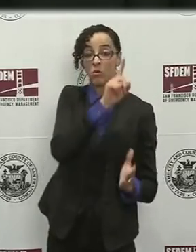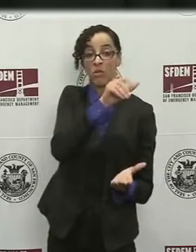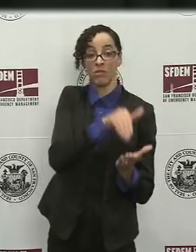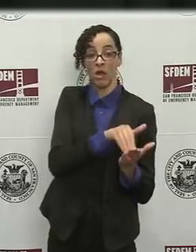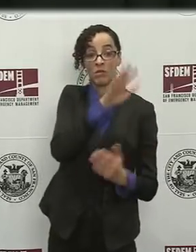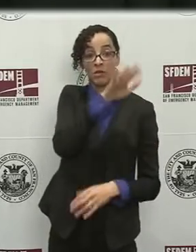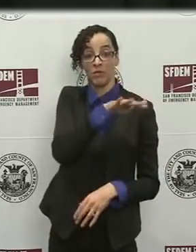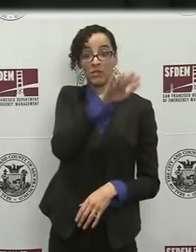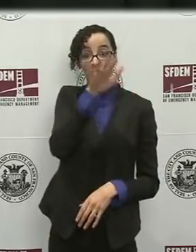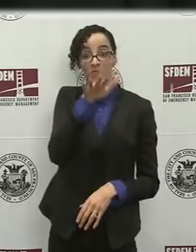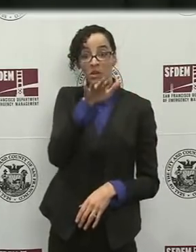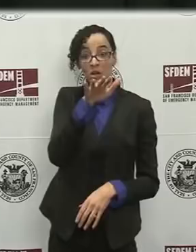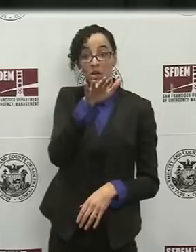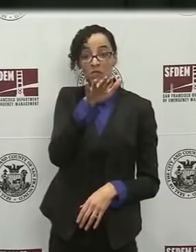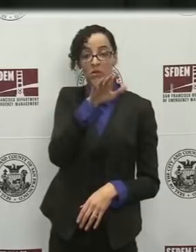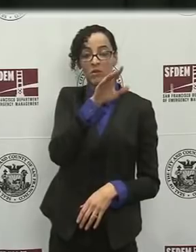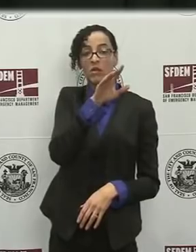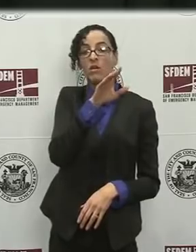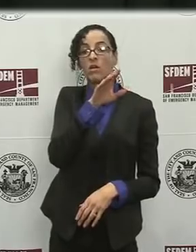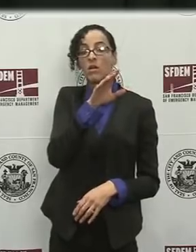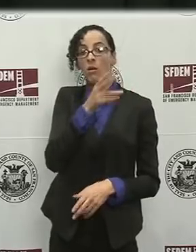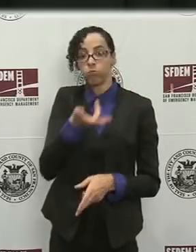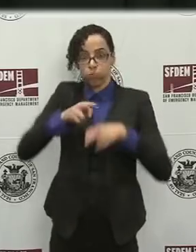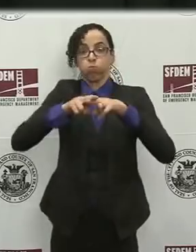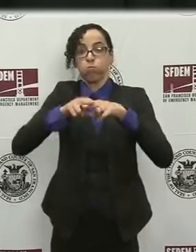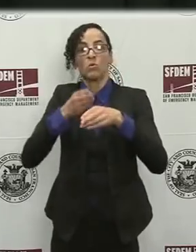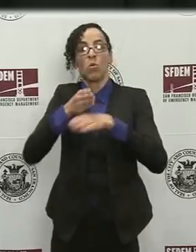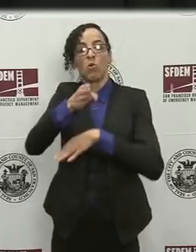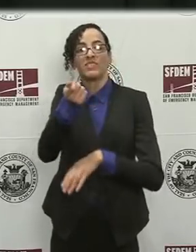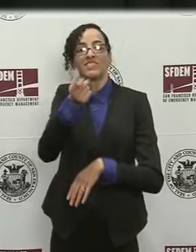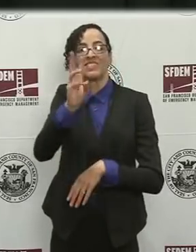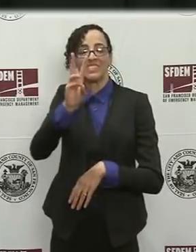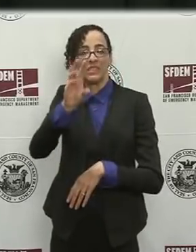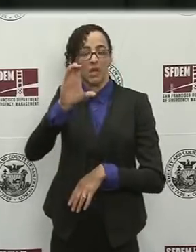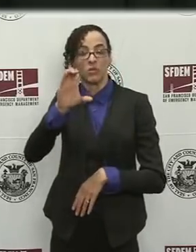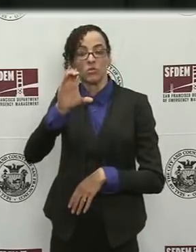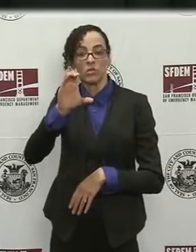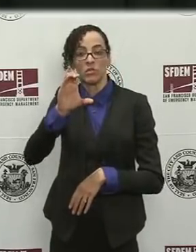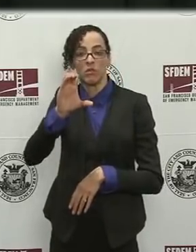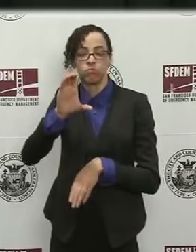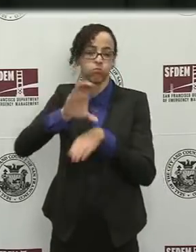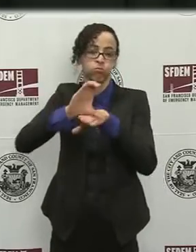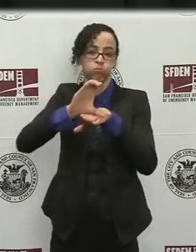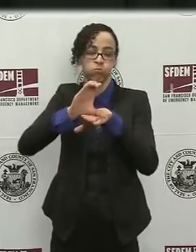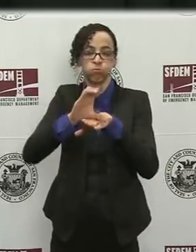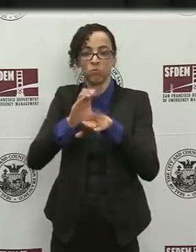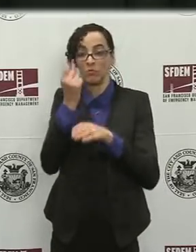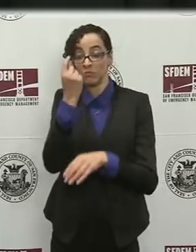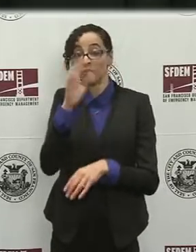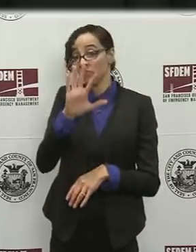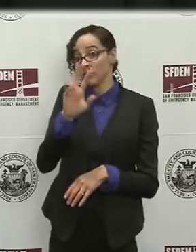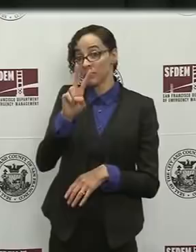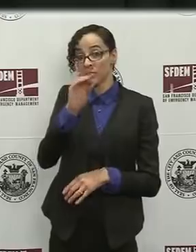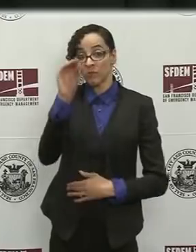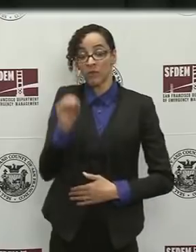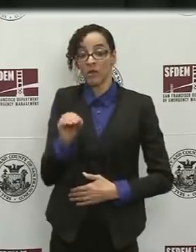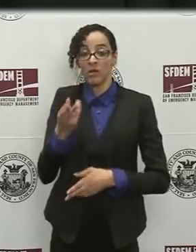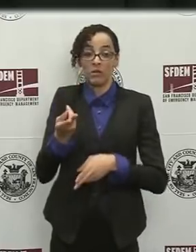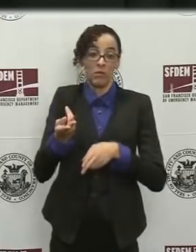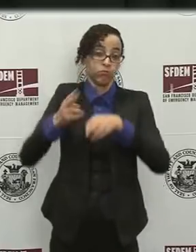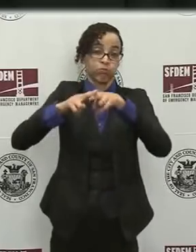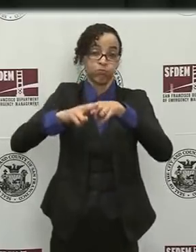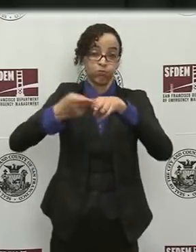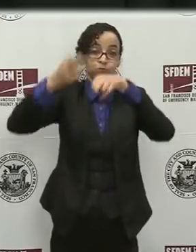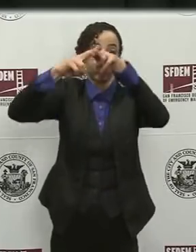1,055 to just over 1,600, a 52% increase.